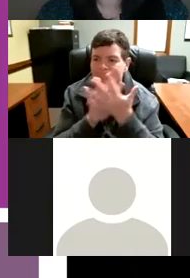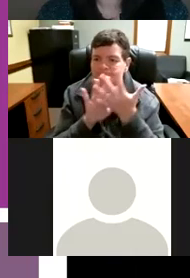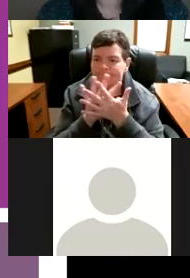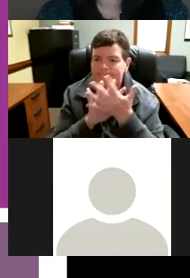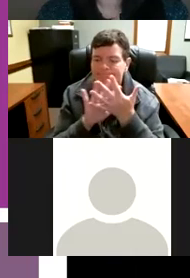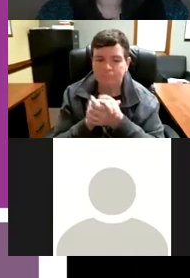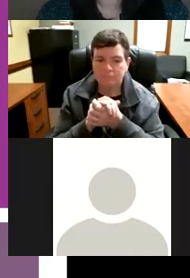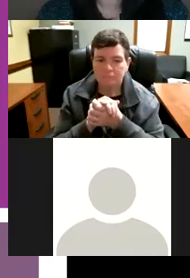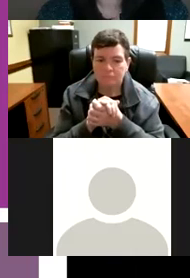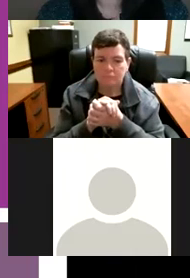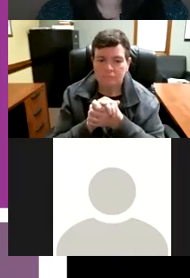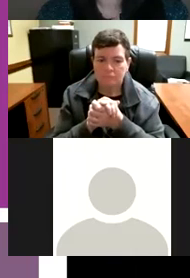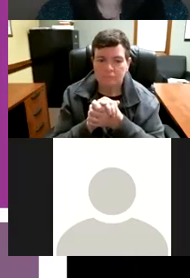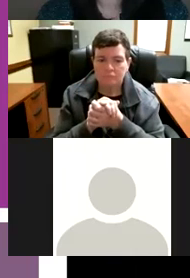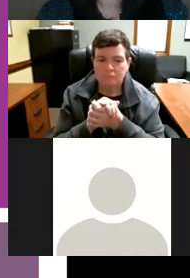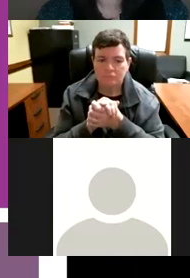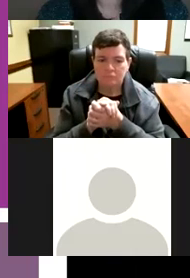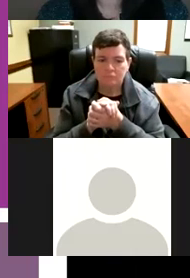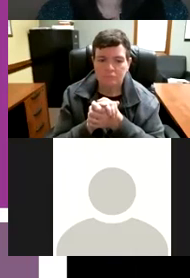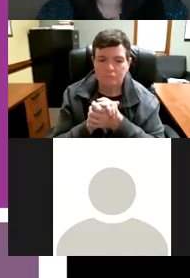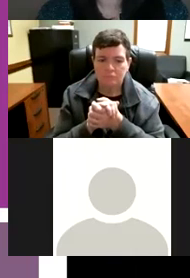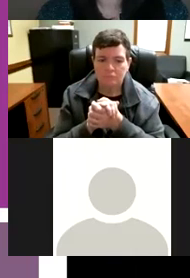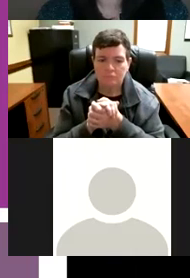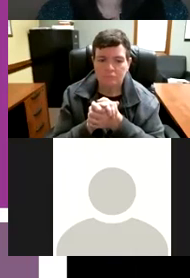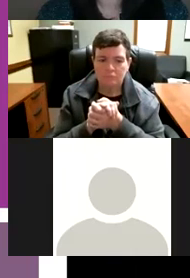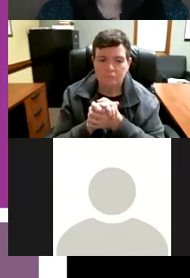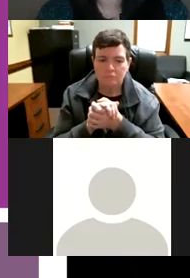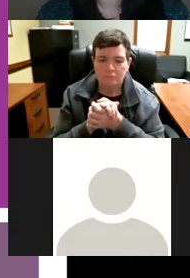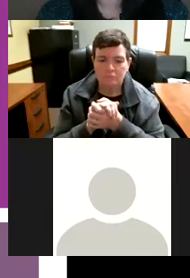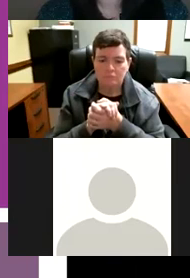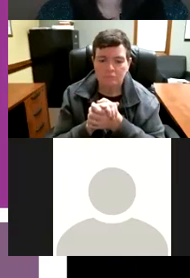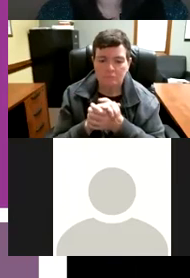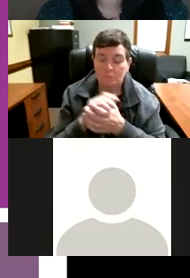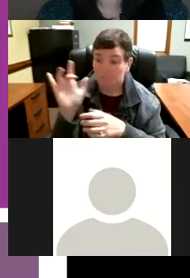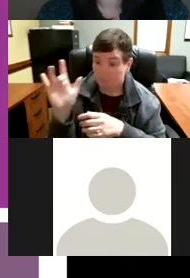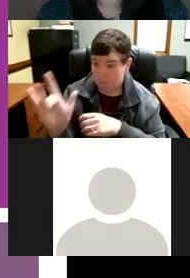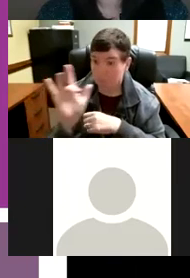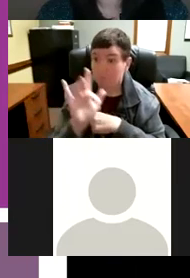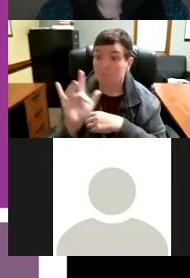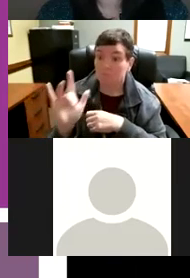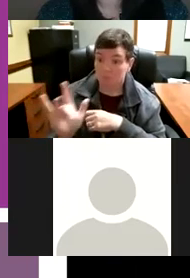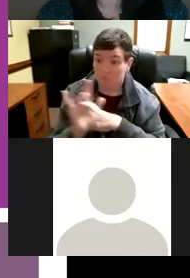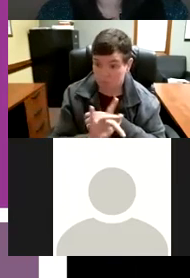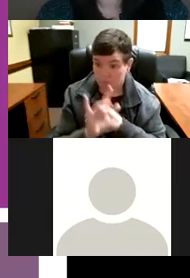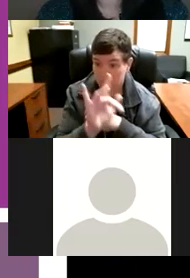so cool. Yeah, this says a Yeti right here, and it's about a